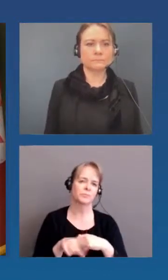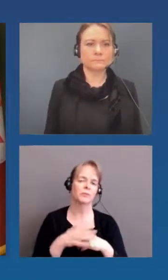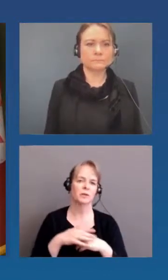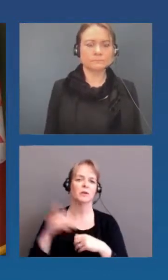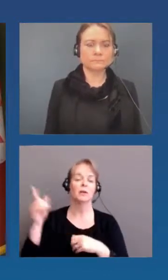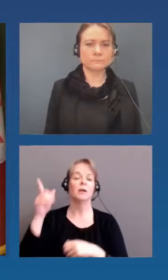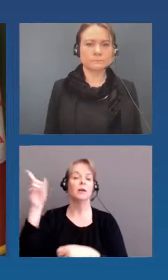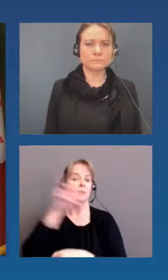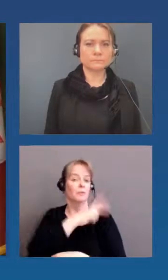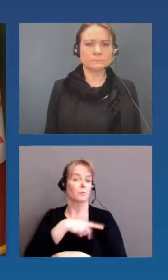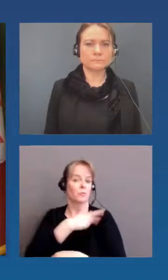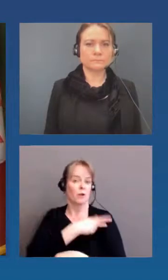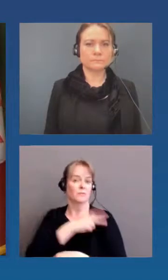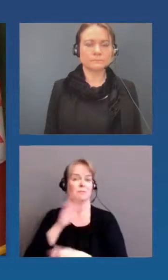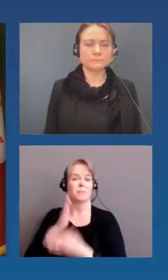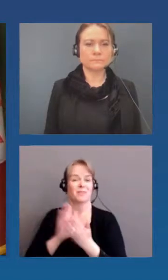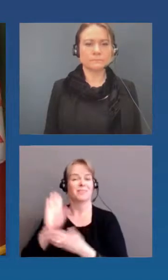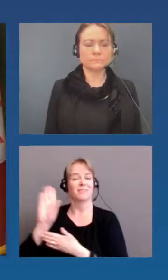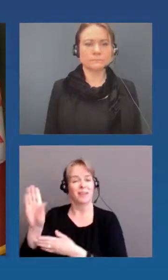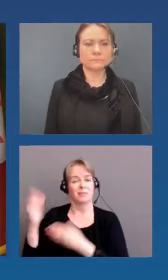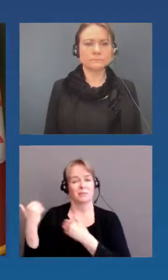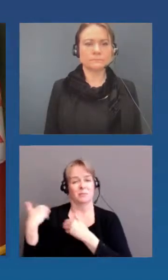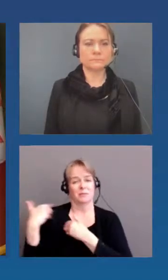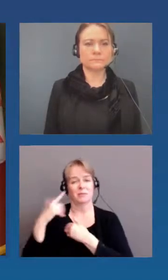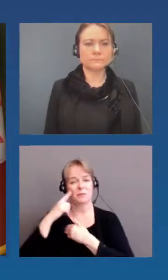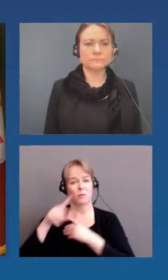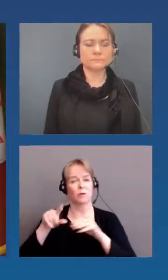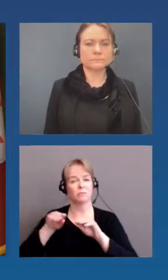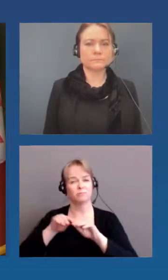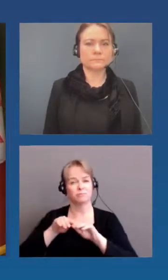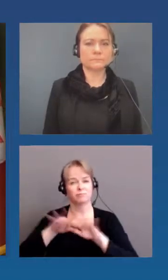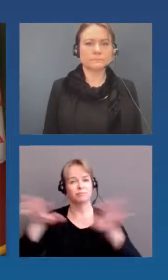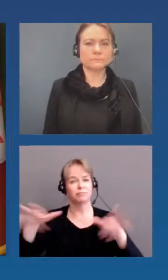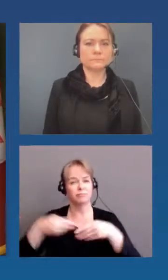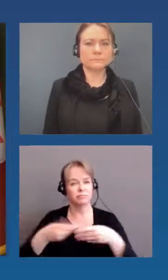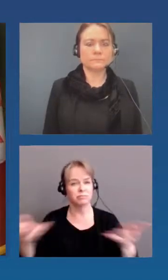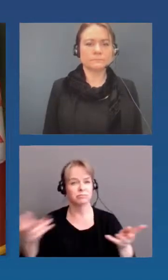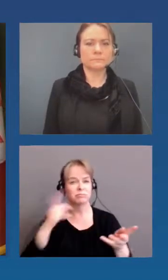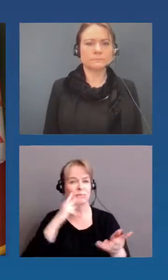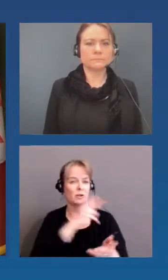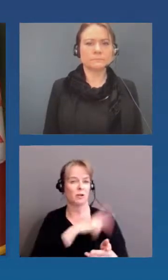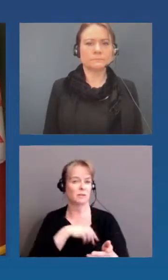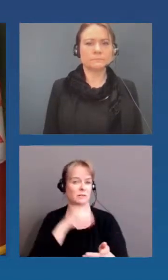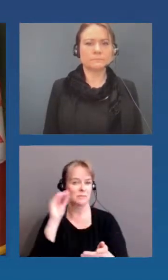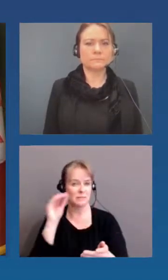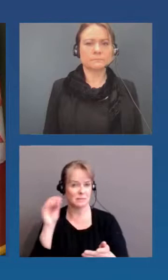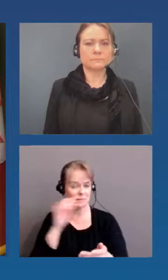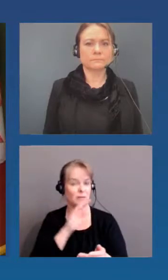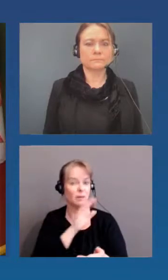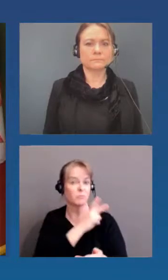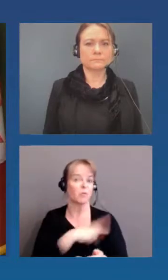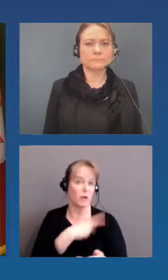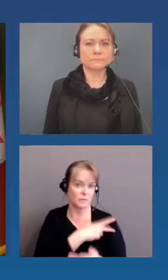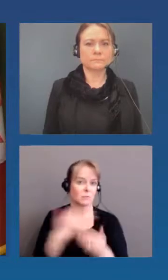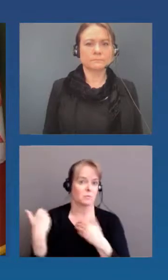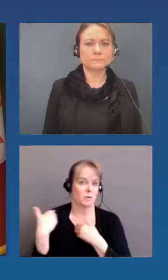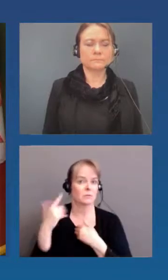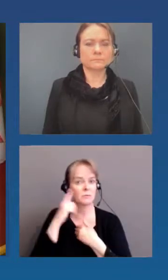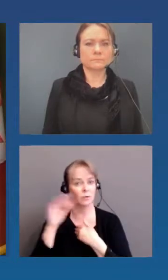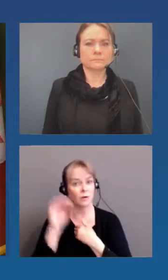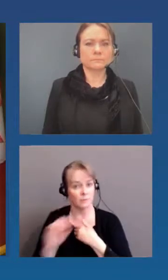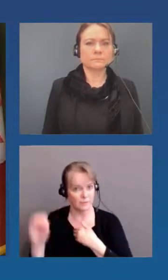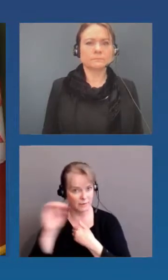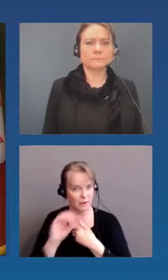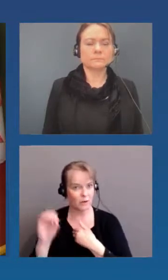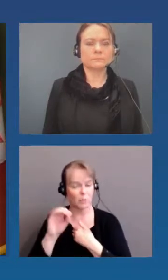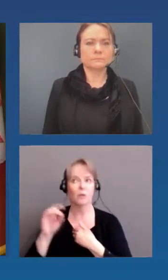strategy for Ontario, is responsible not only to distribute the vaccines, but set the priorities, which they've